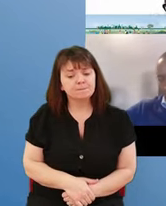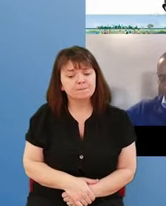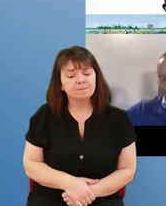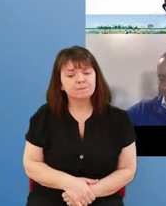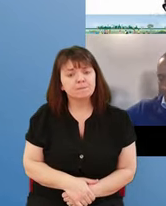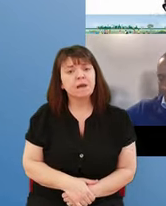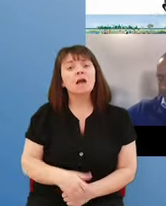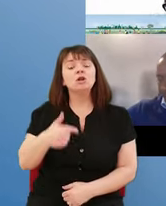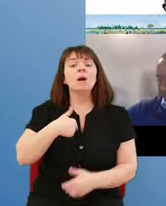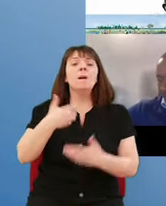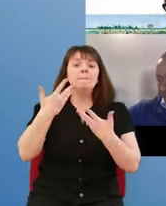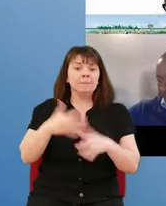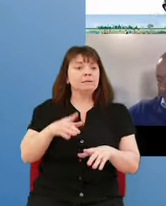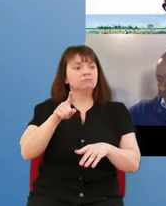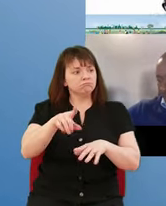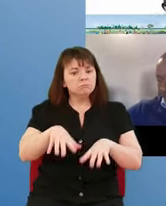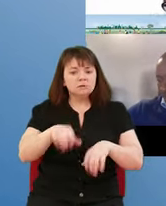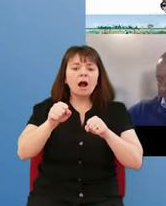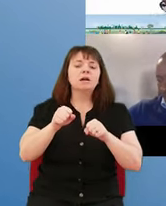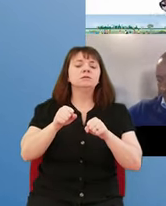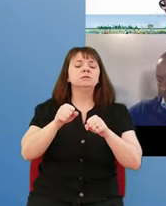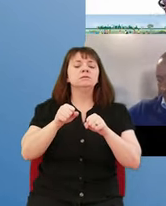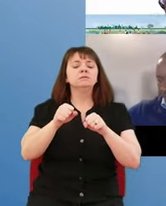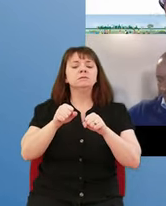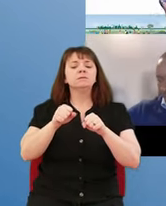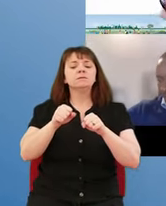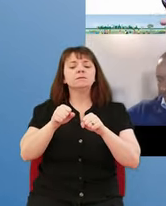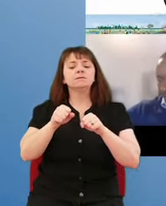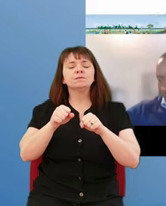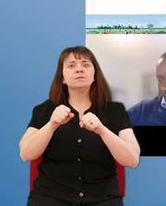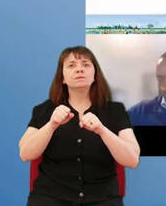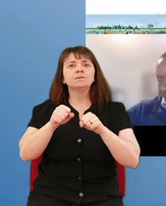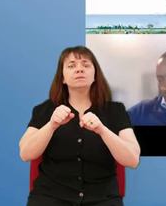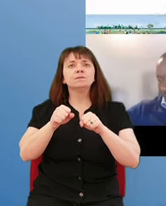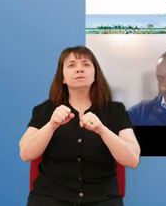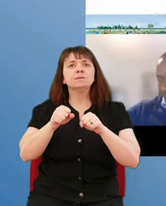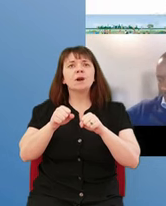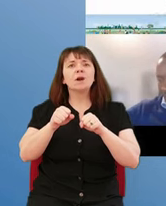The only aspects I think is worth voicing is that in order to